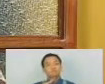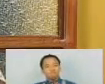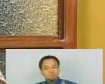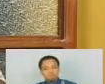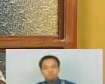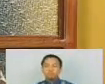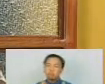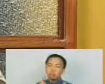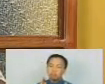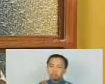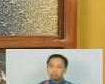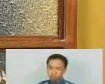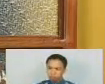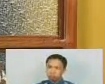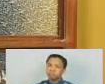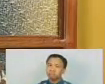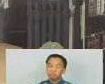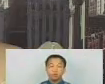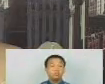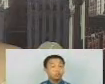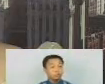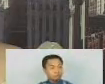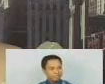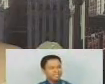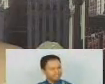now, it's really gratitude. We should